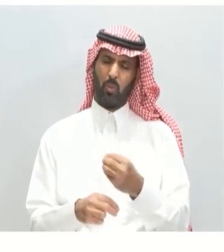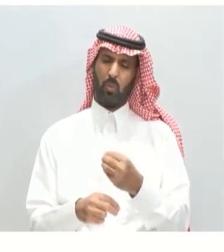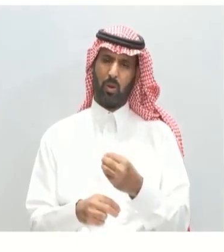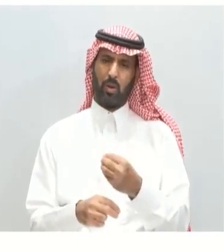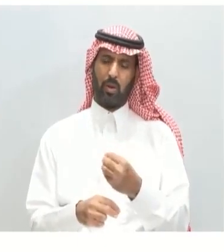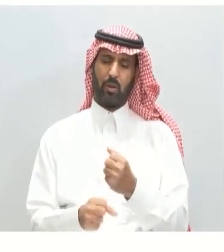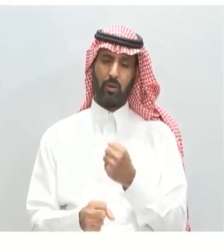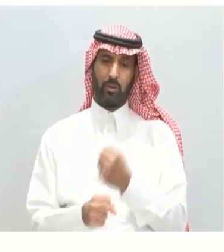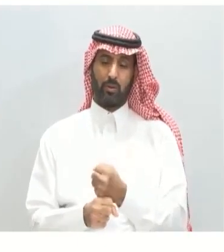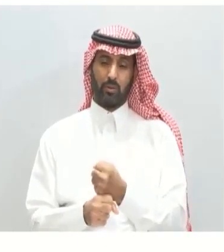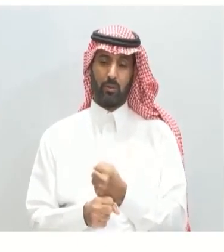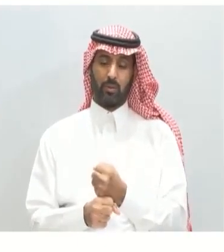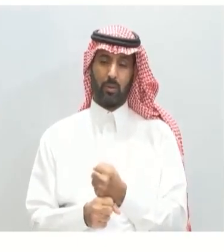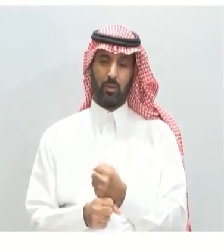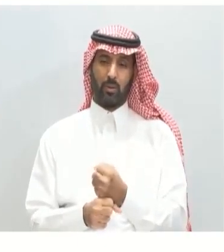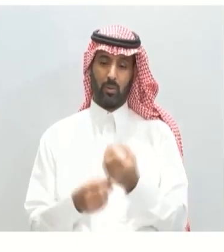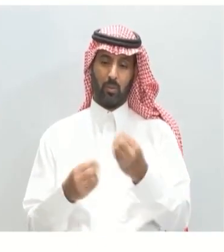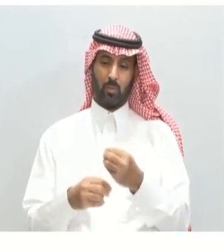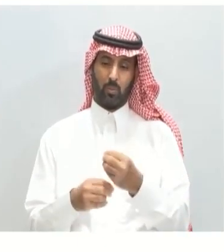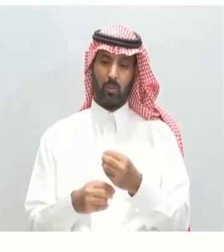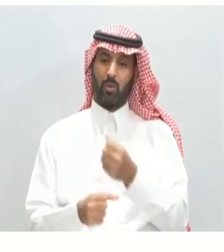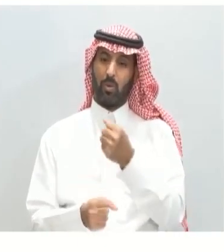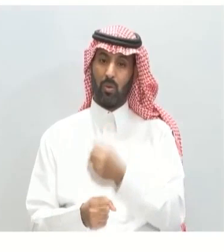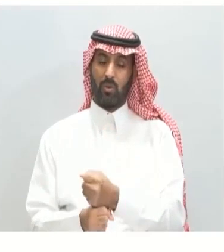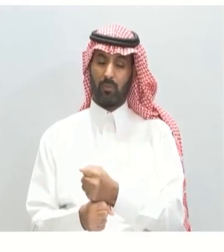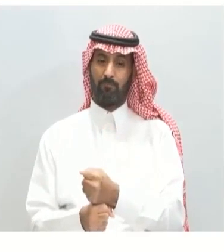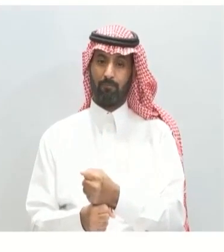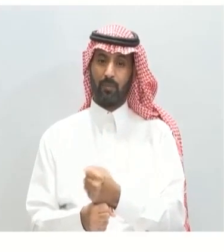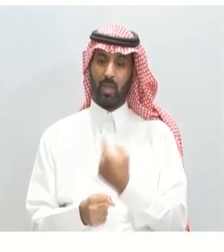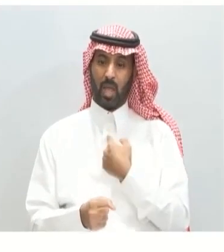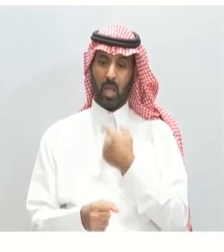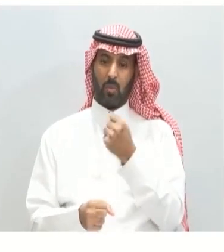is the comparative, of course. The longer I wait,